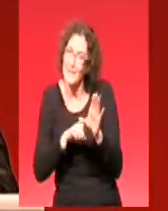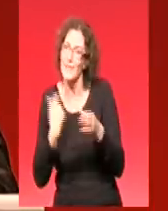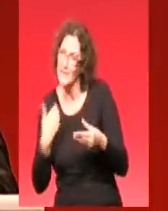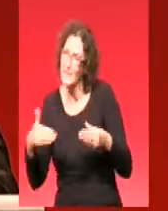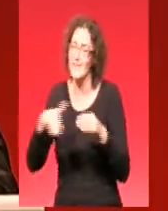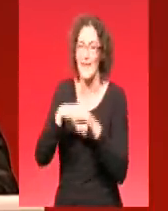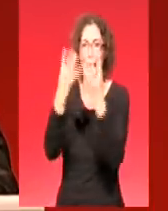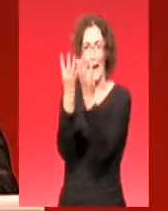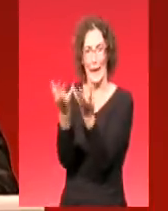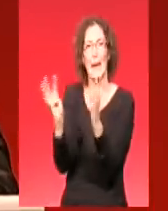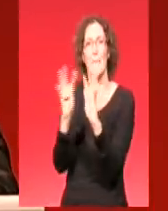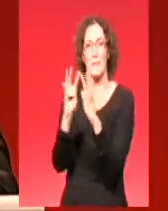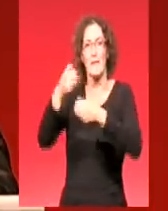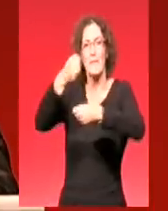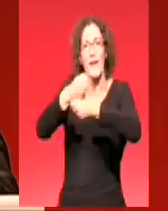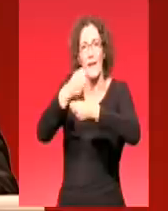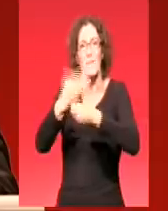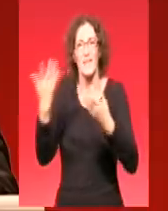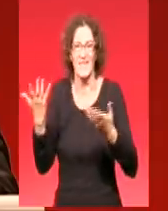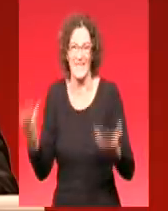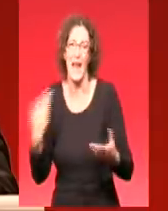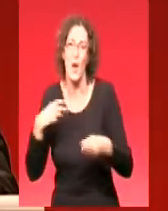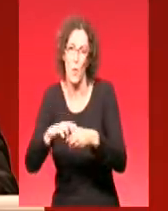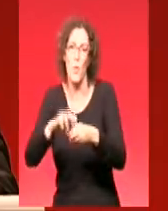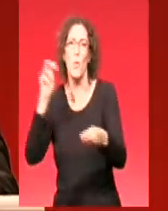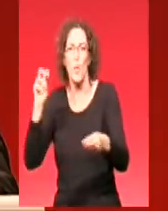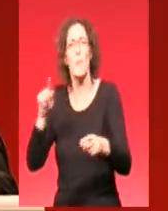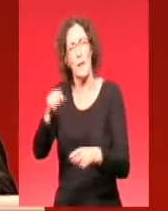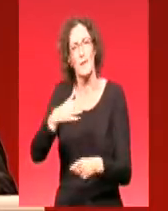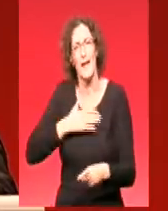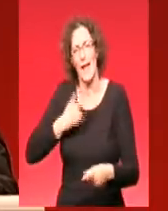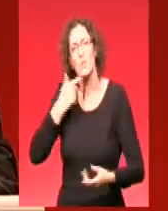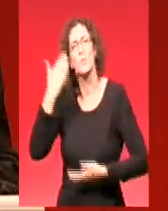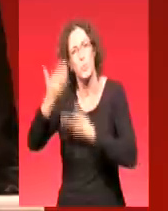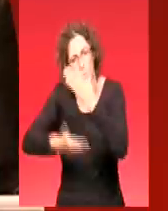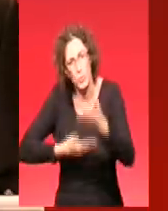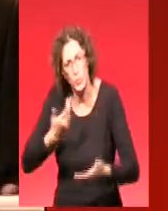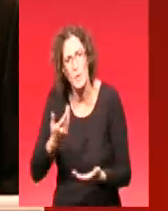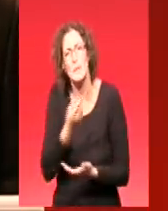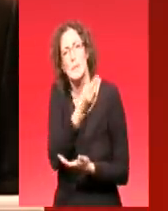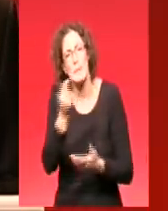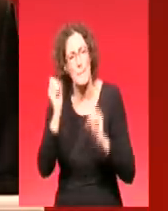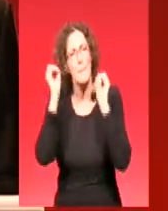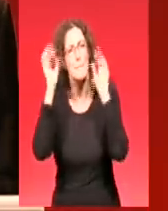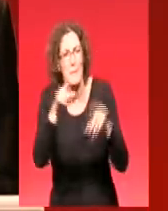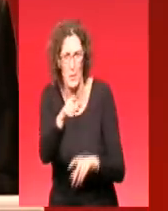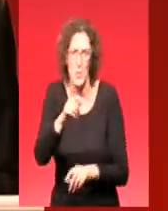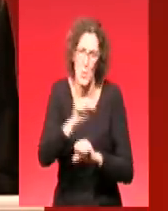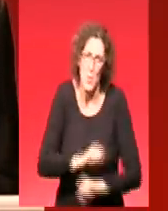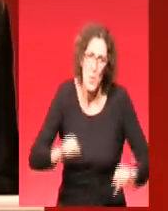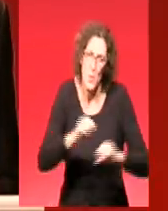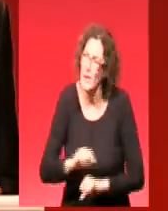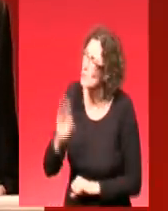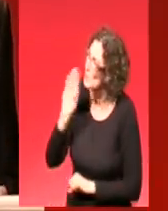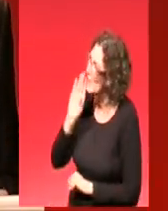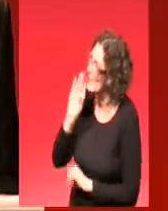our future, I do want to talk about some of the things I know you want to hear. First, about the fact that in